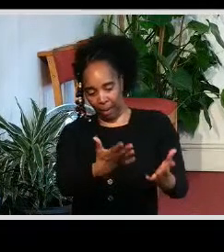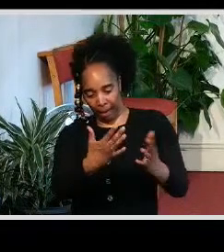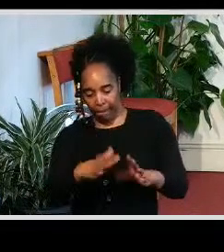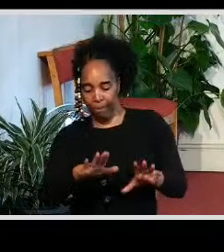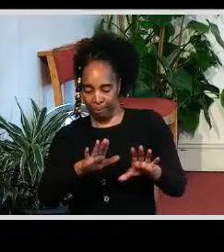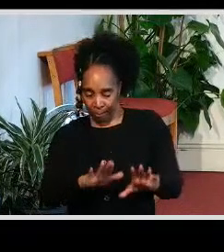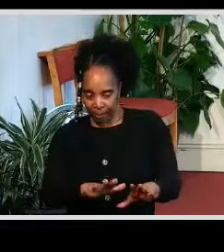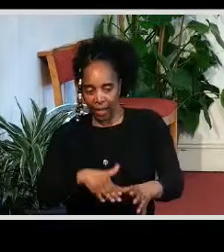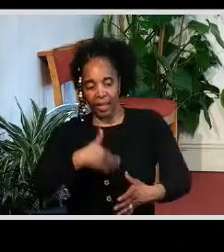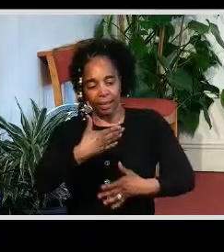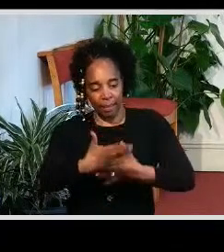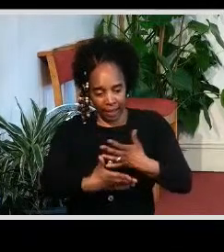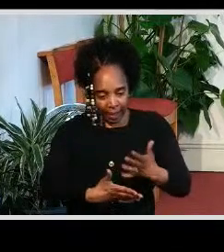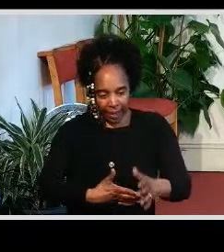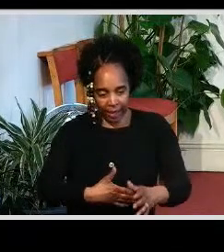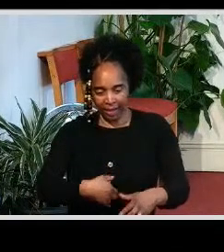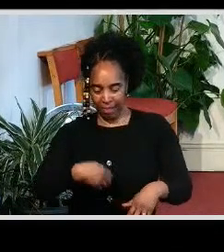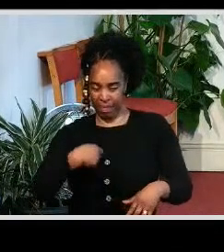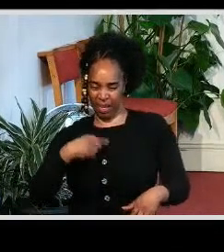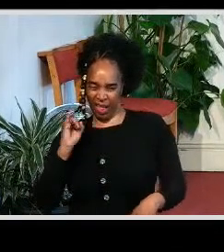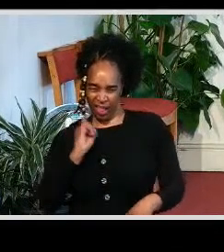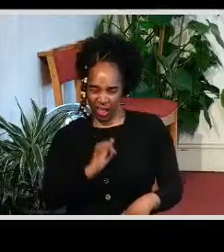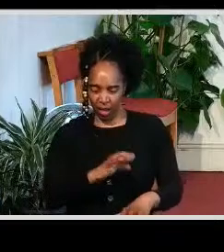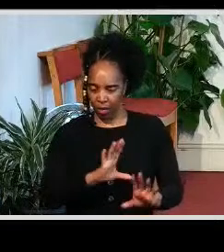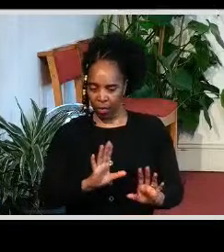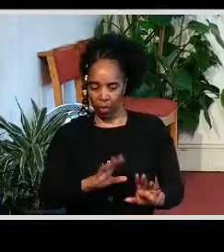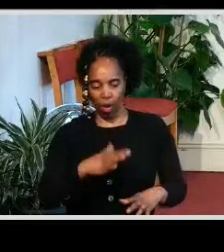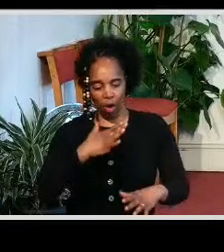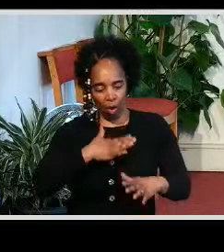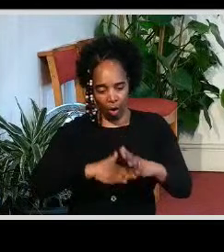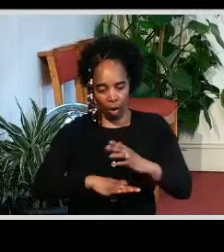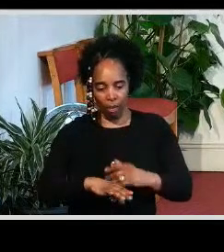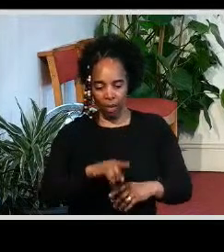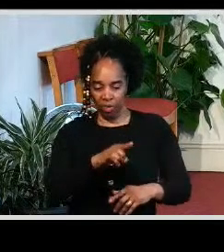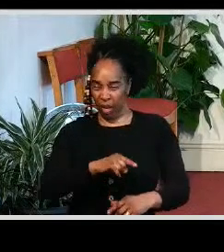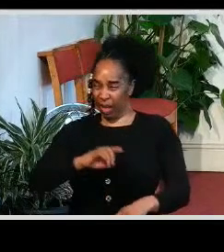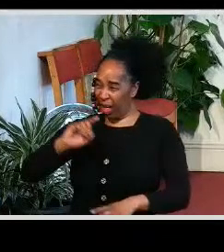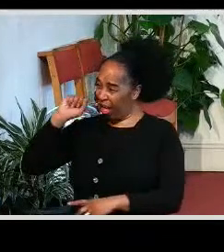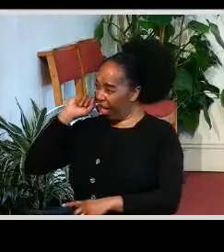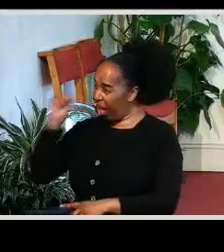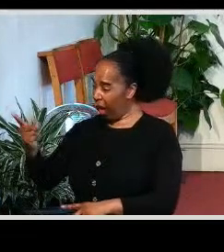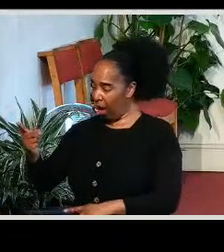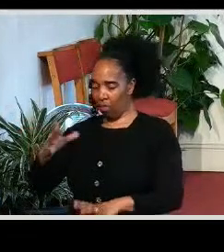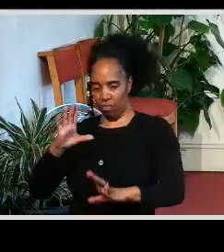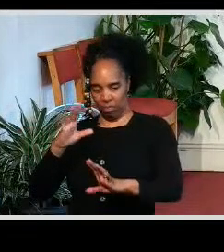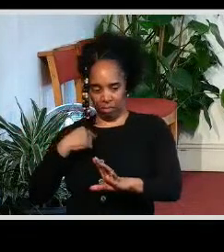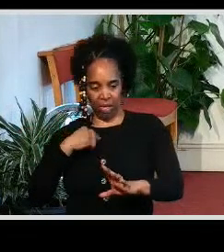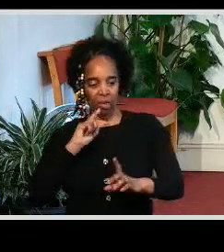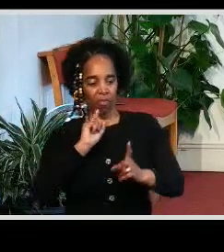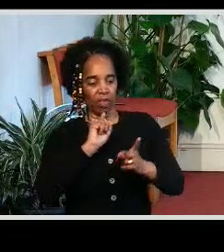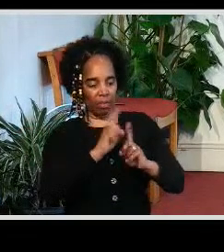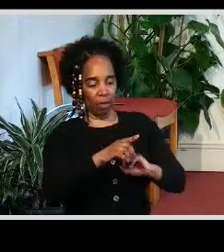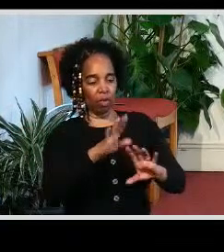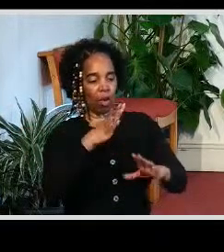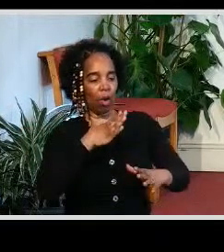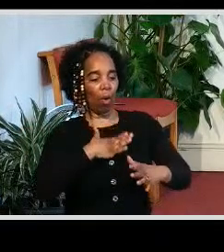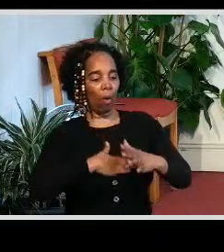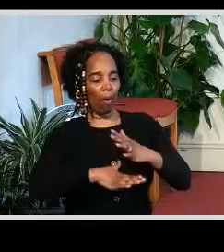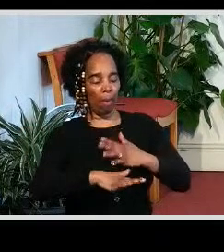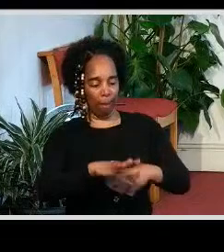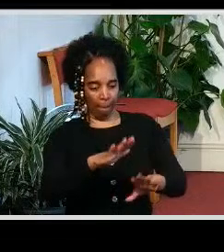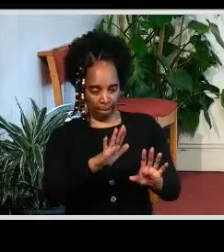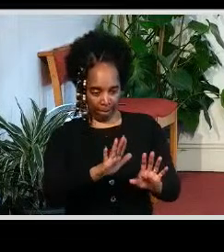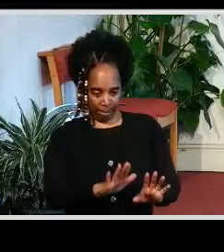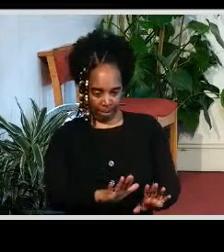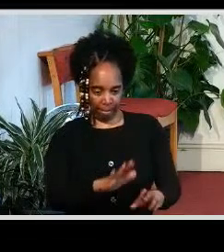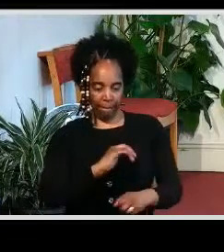an understanding. Don't be negative. So even if someone lashes out, make sure that you can actually get them back in a calm